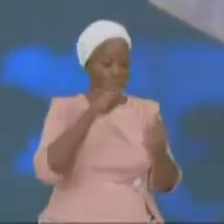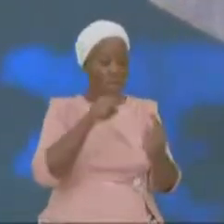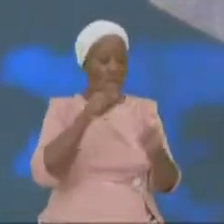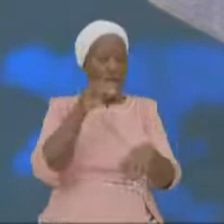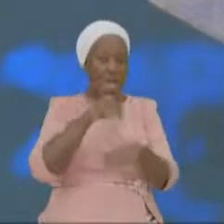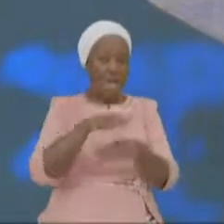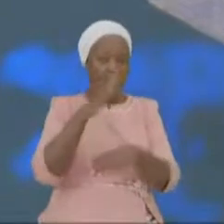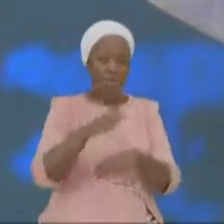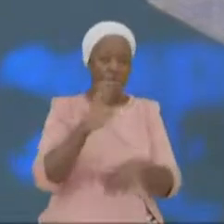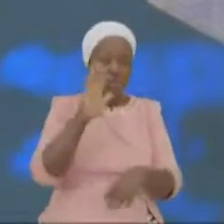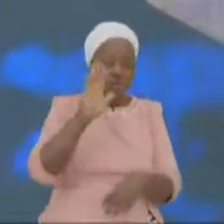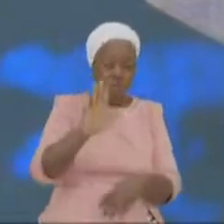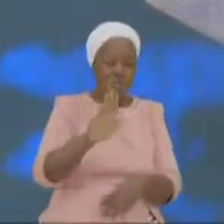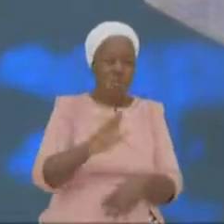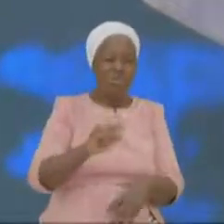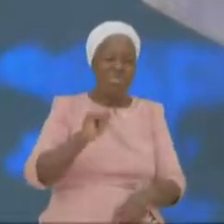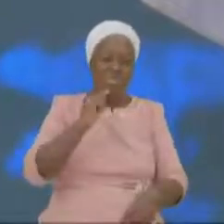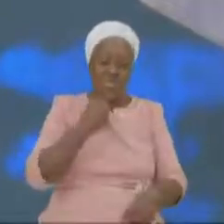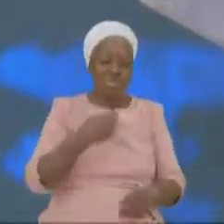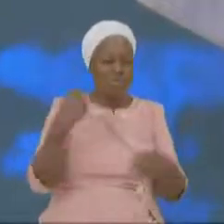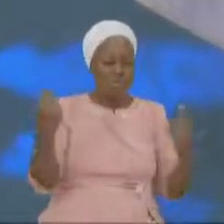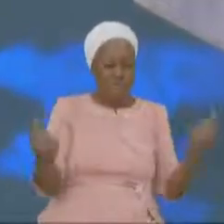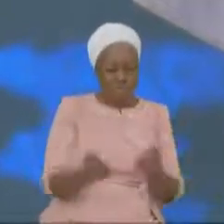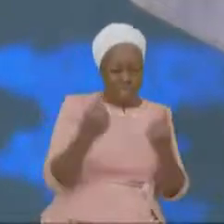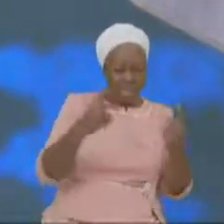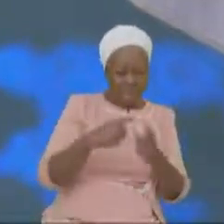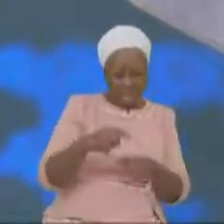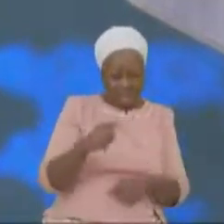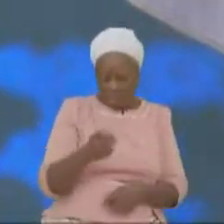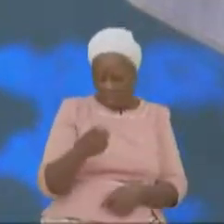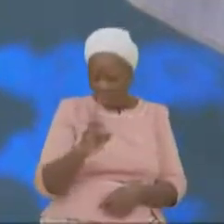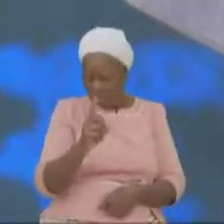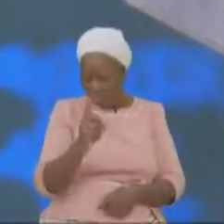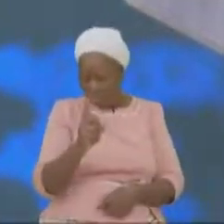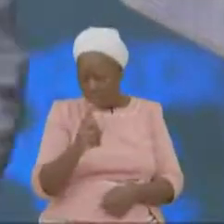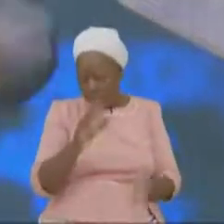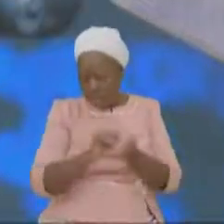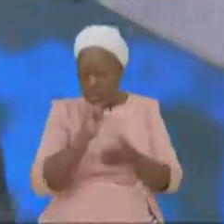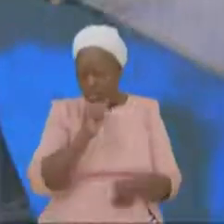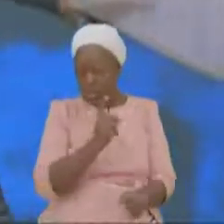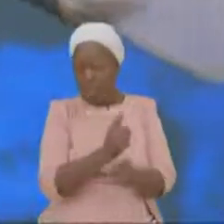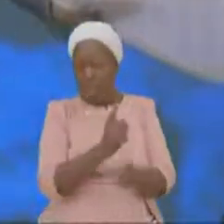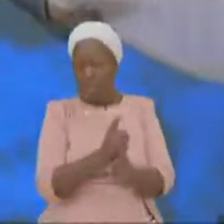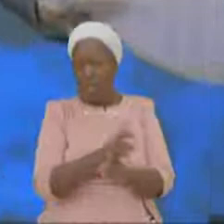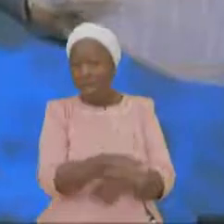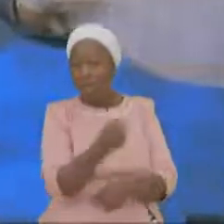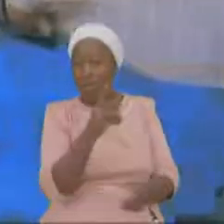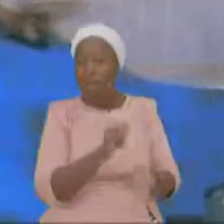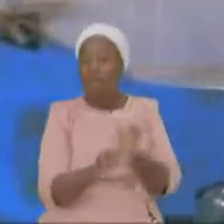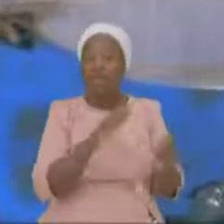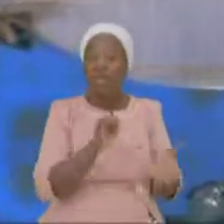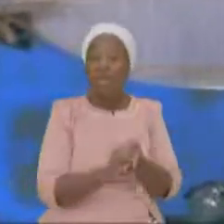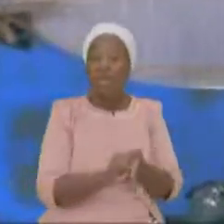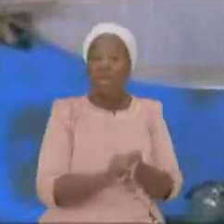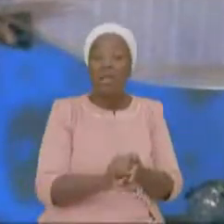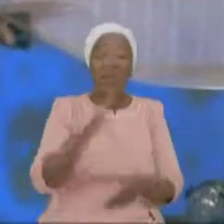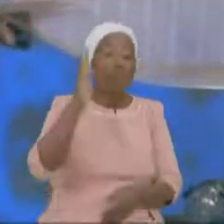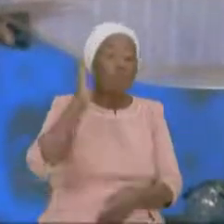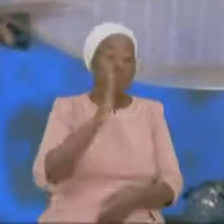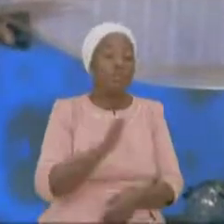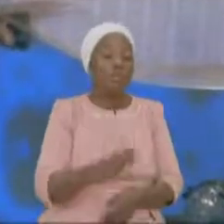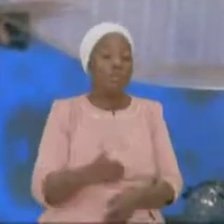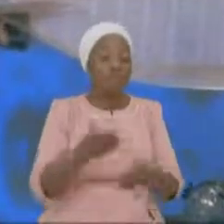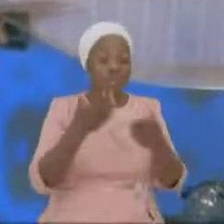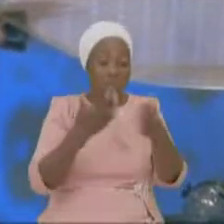your bosom sin and said, that's not right. Whoever does that will